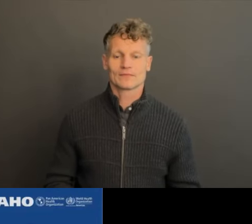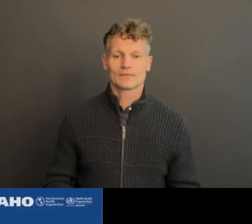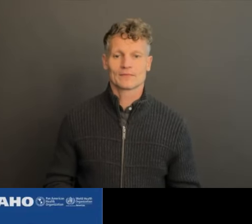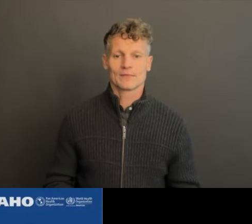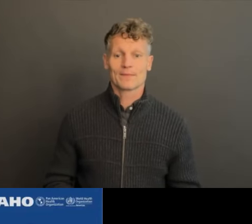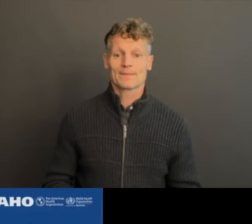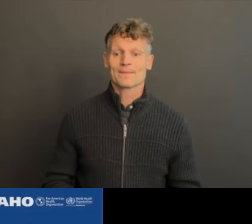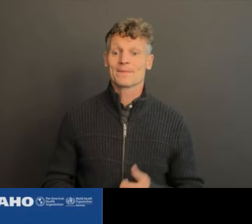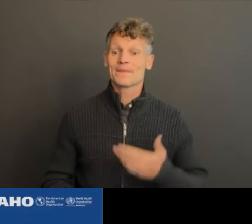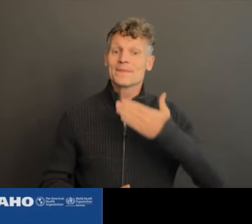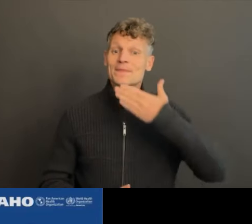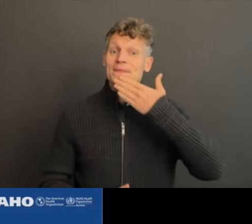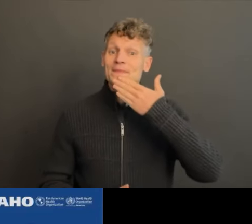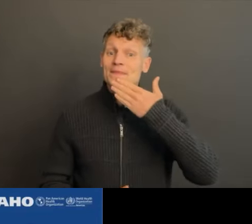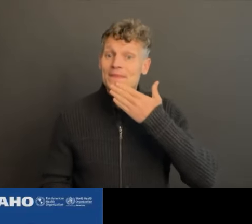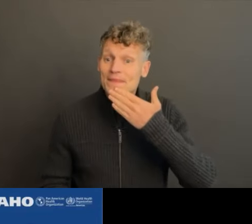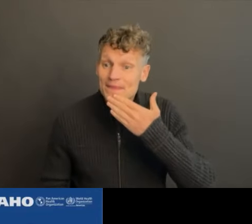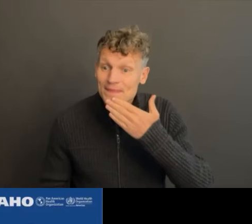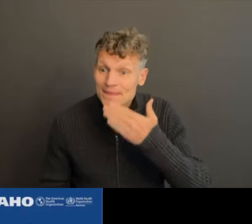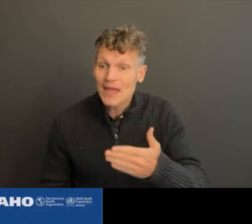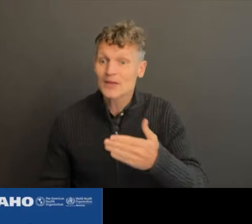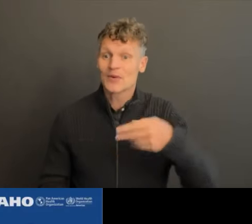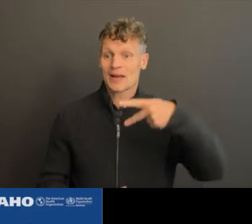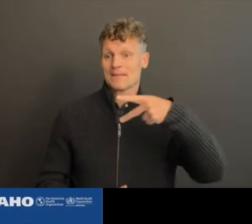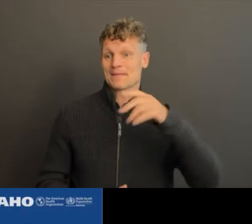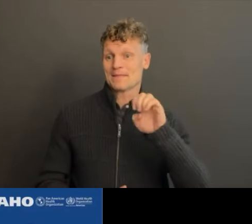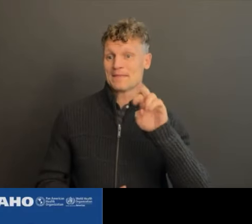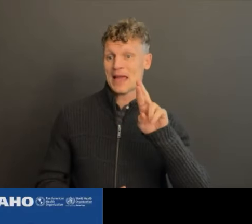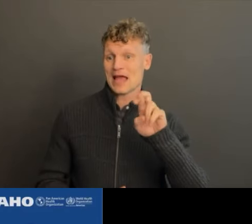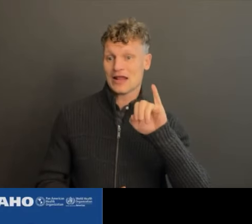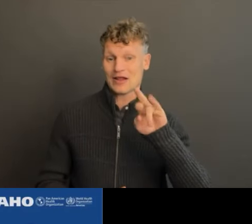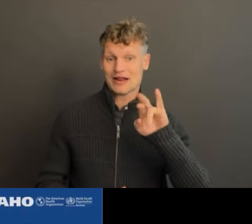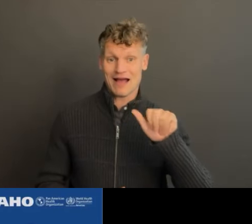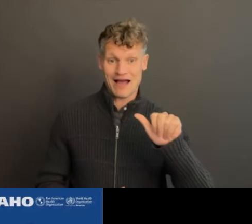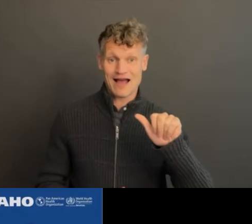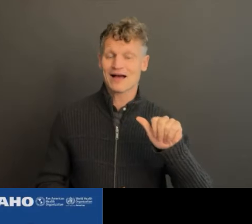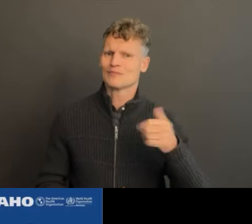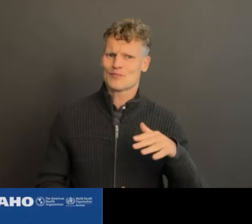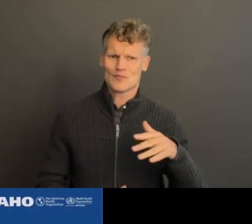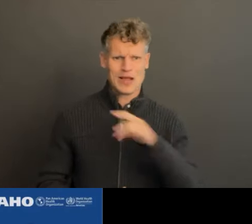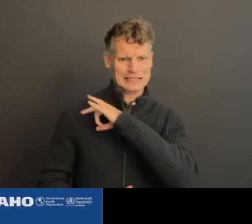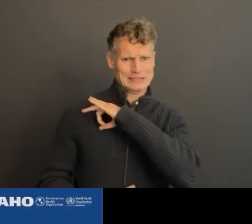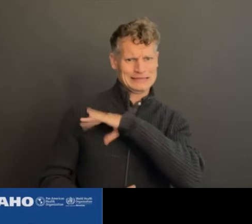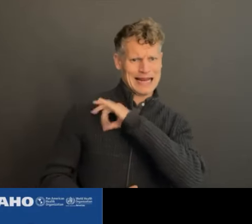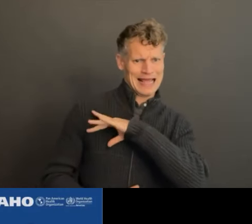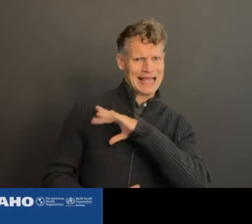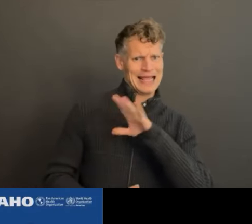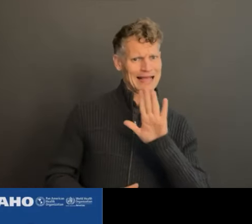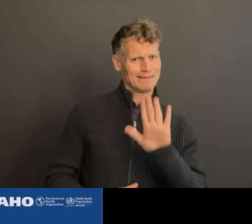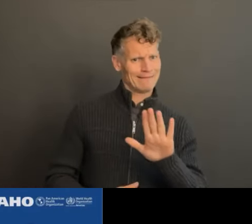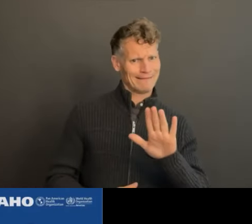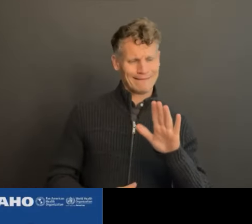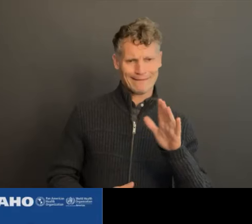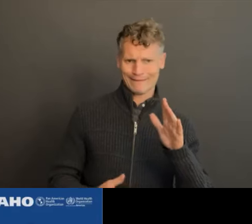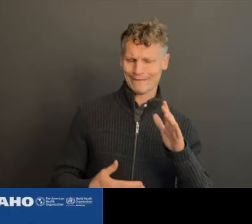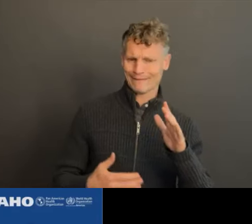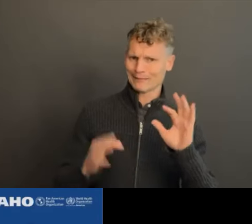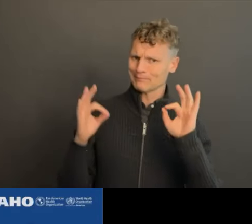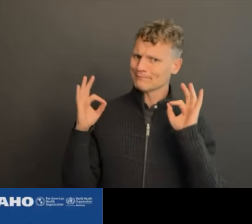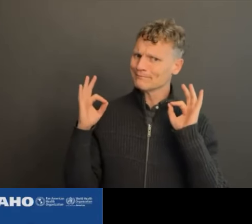Thank you so much, Dr. Pereira, for sharing Chile's innovative experience. I think this case study highlights